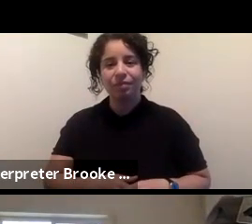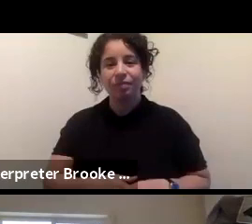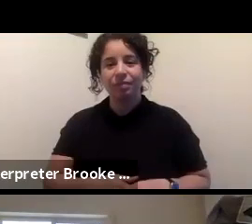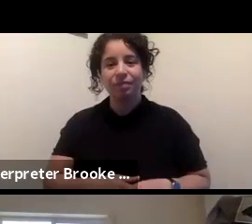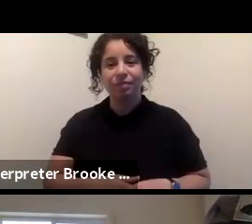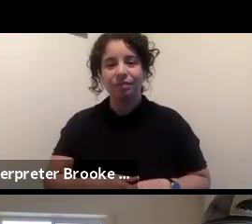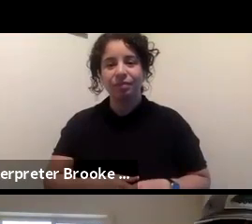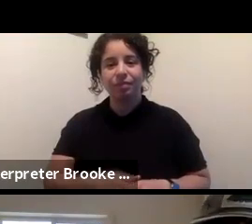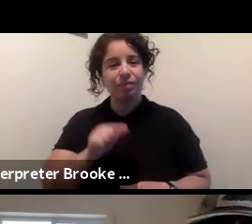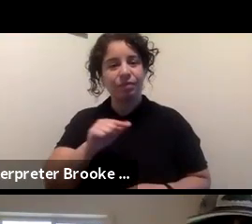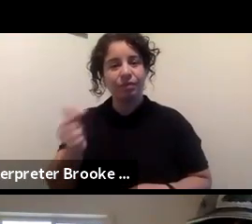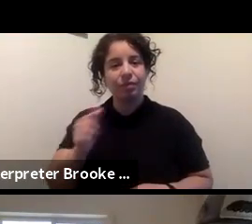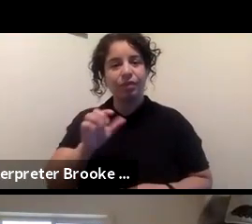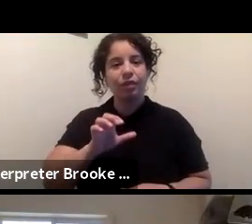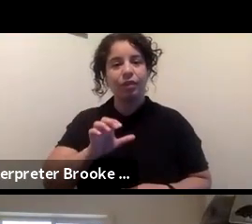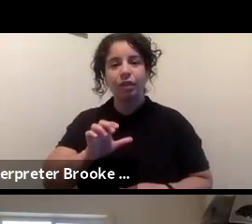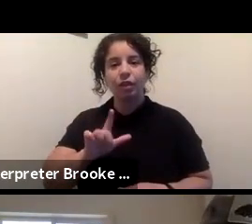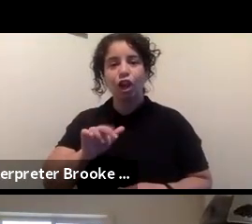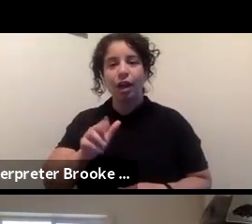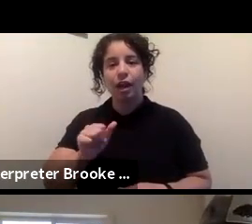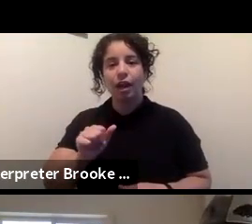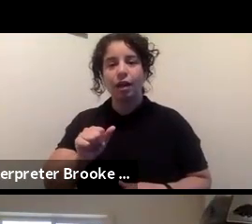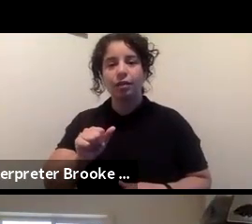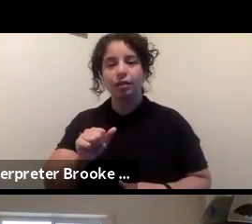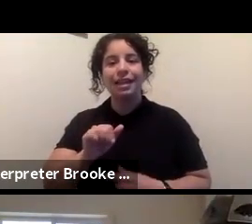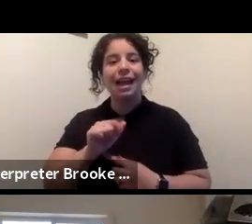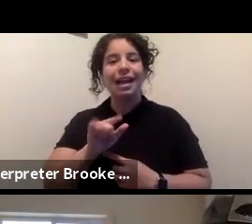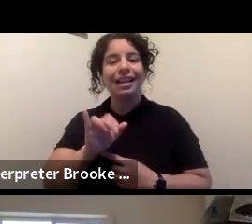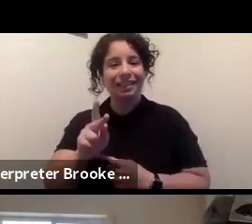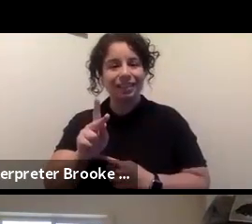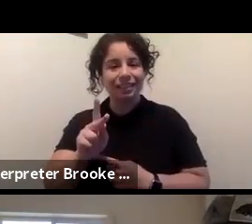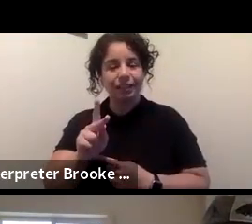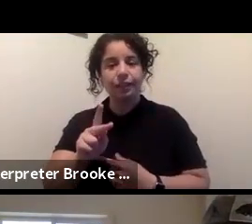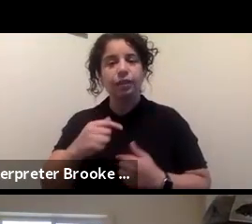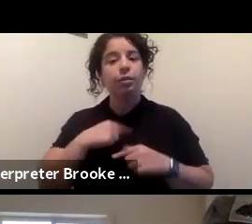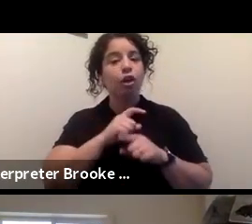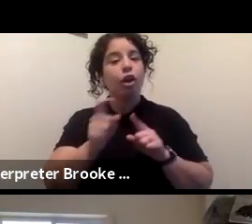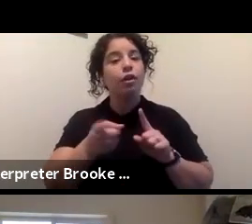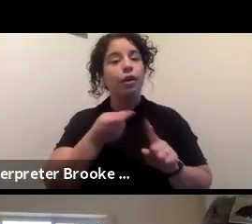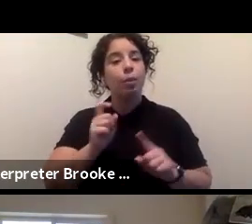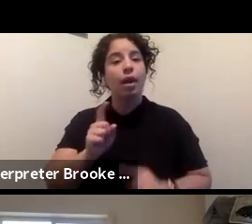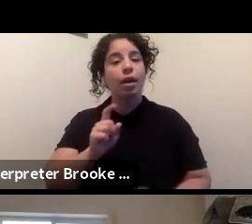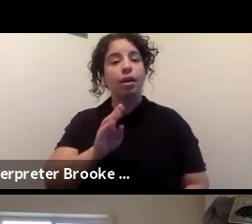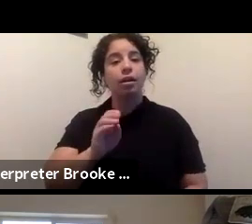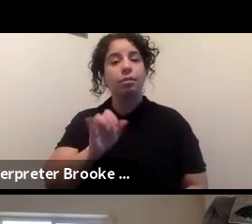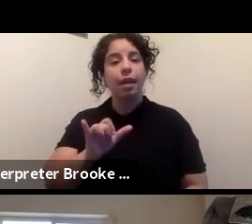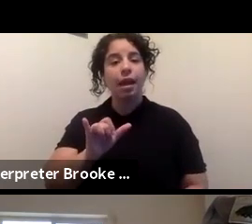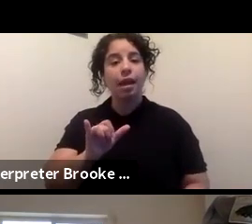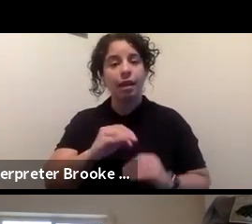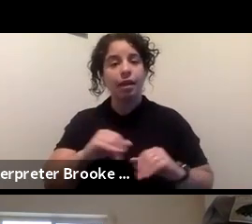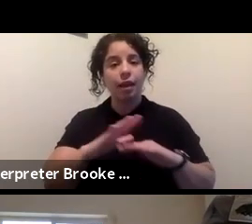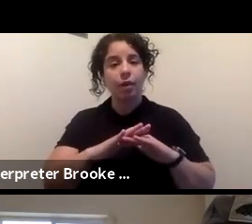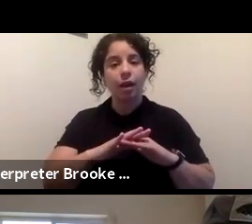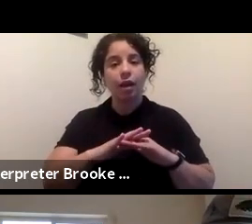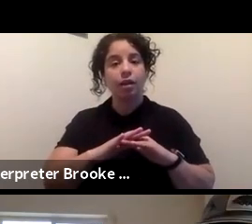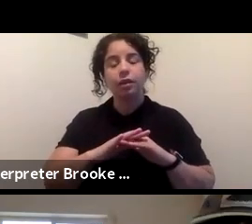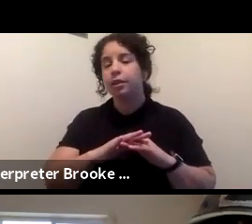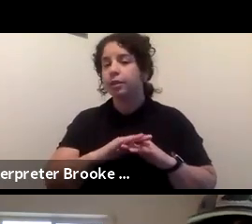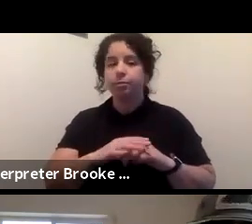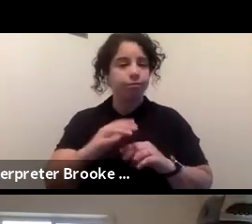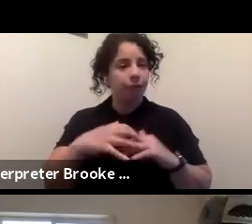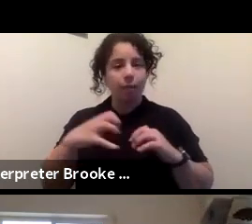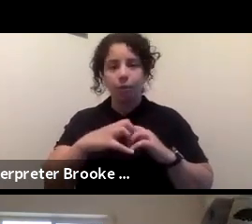This Claudia. Is Claudia Alex speaking. I'm calling from the Bay Area, land of the Ohlone peoples. The people are still alive.